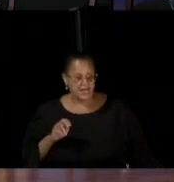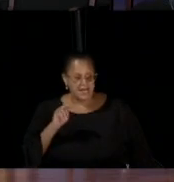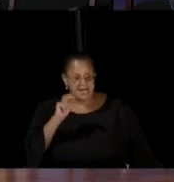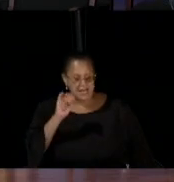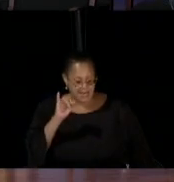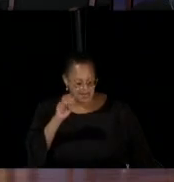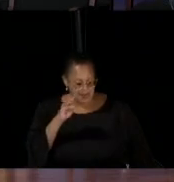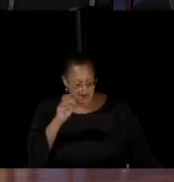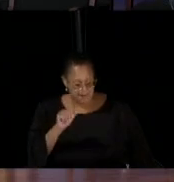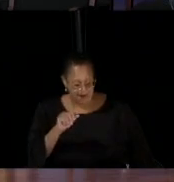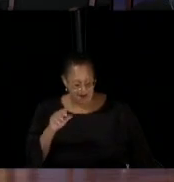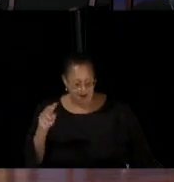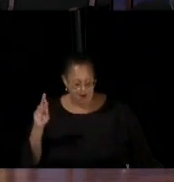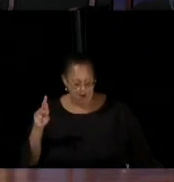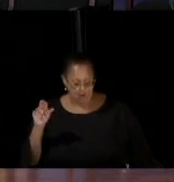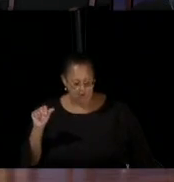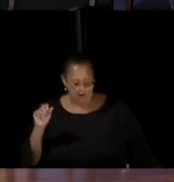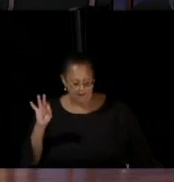Nima Rafi.